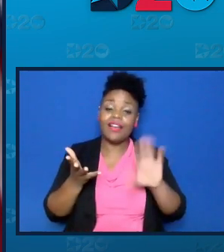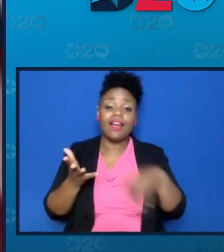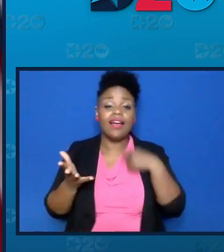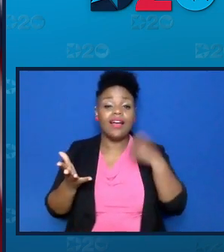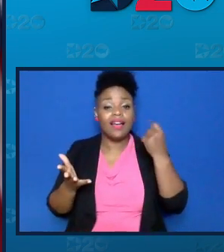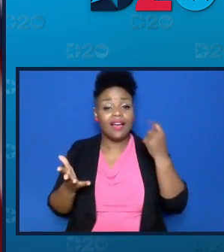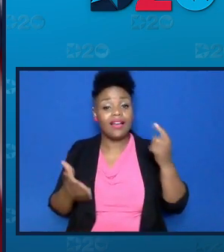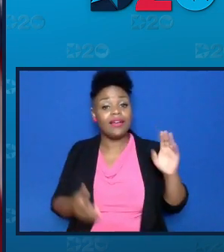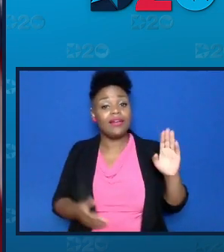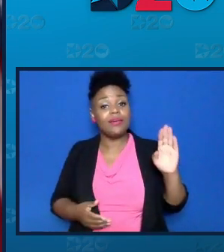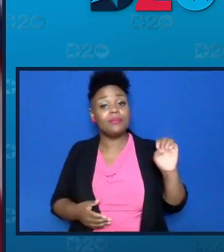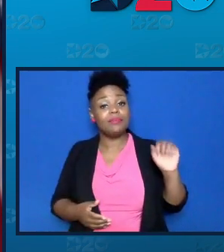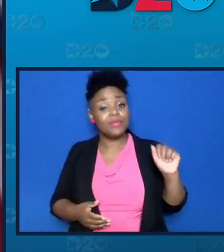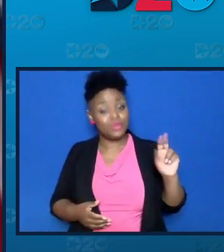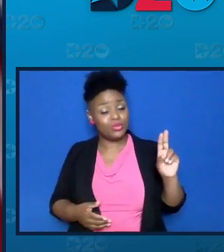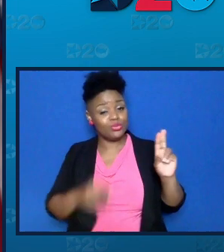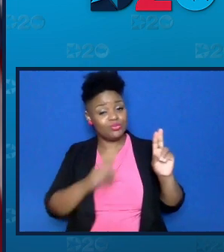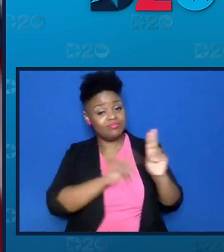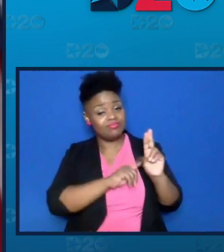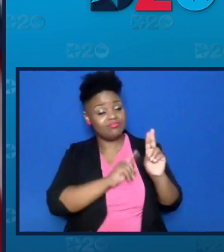Bo inspires me every day.